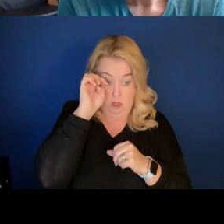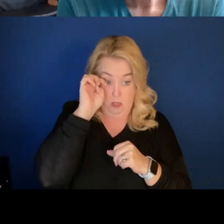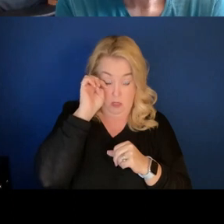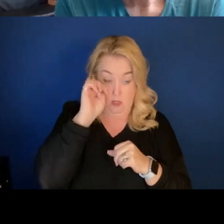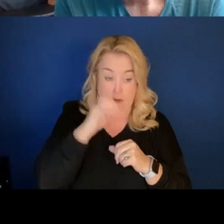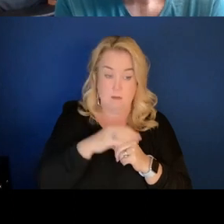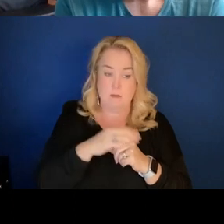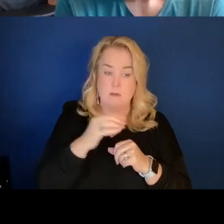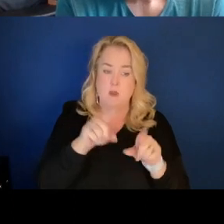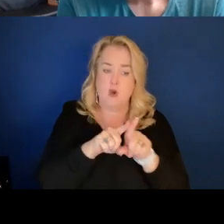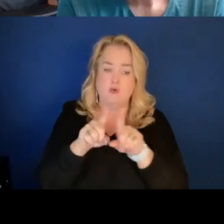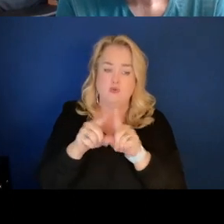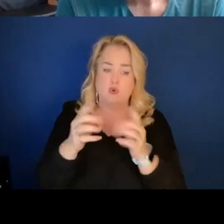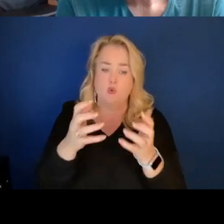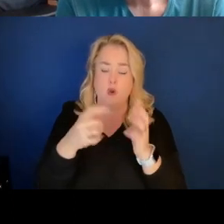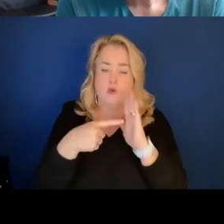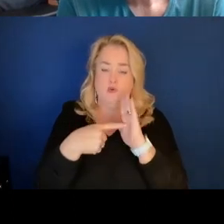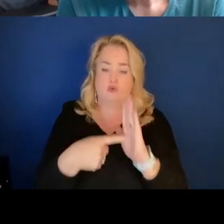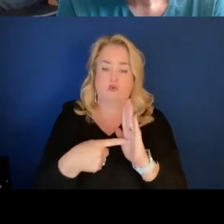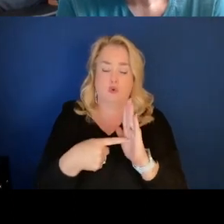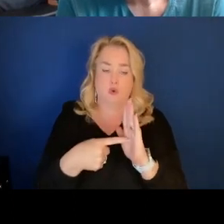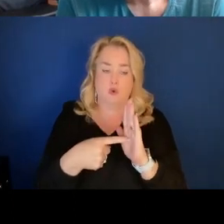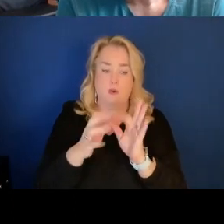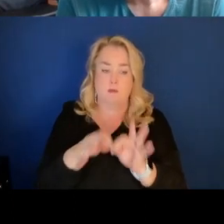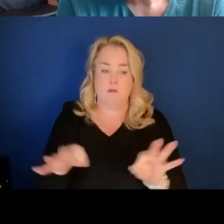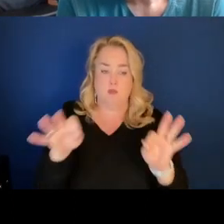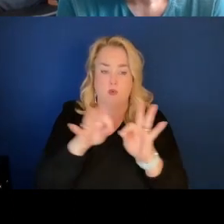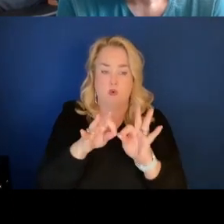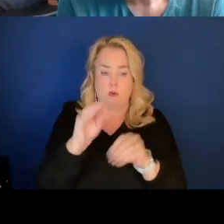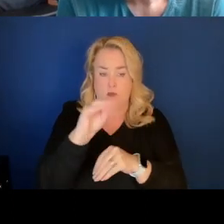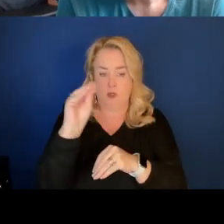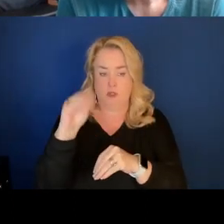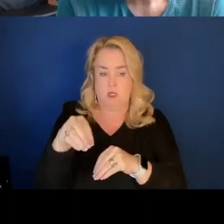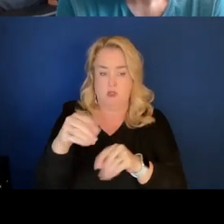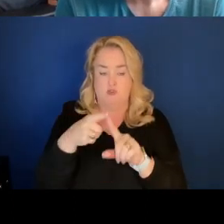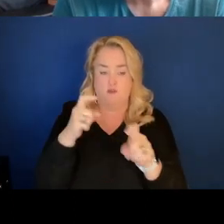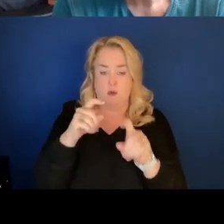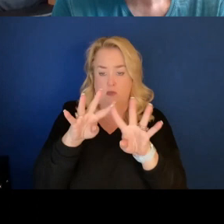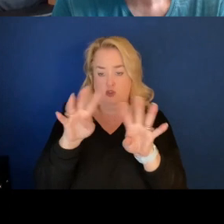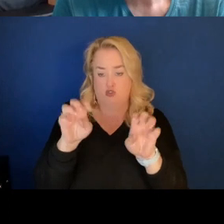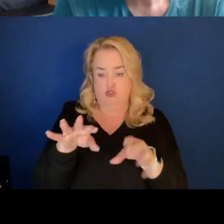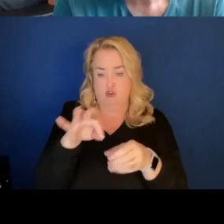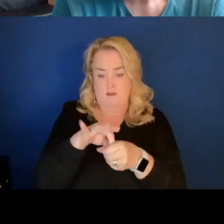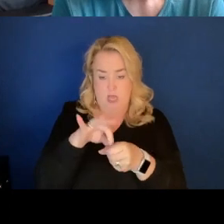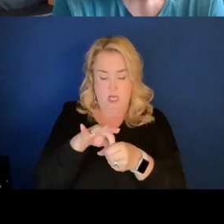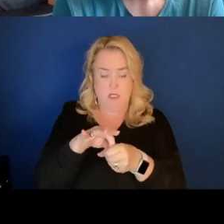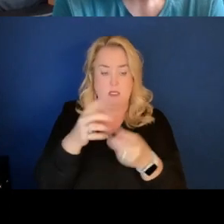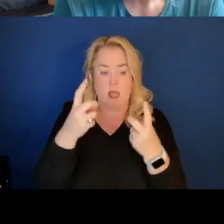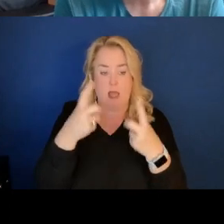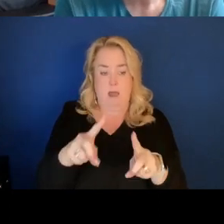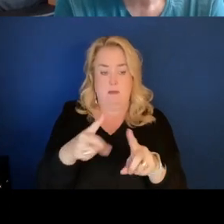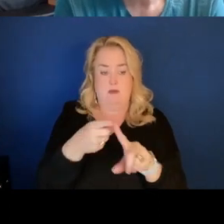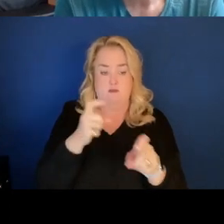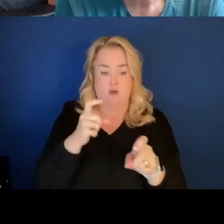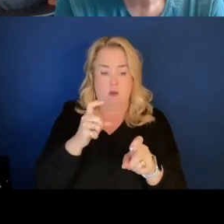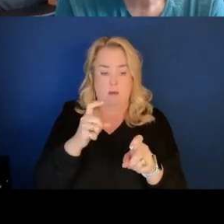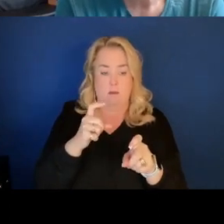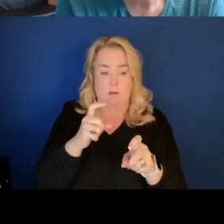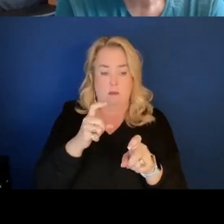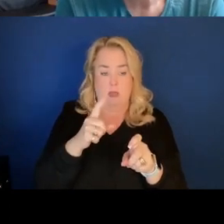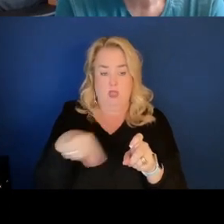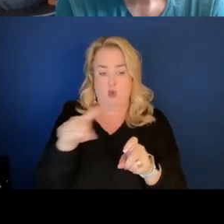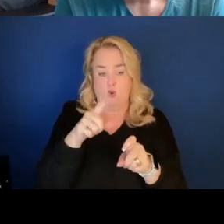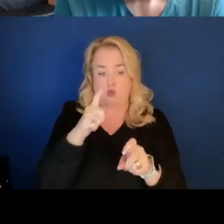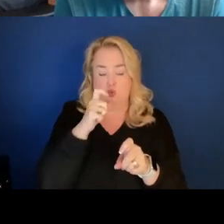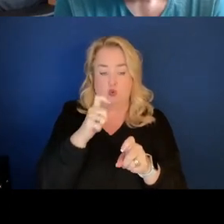I also wanted to share with you some key findings from the pre and post surveys that have been completed by the family caregivers participating in